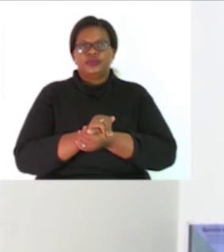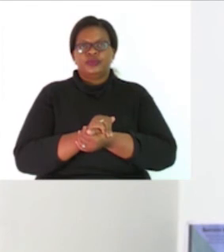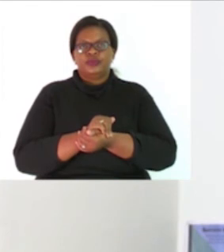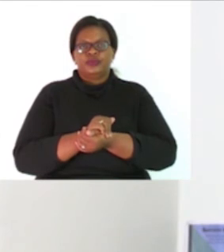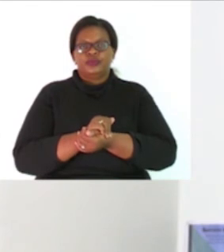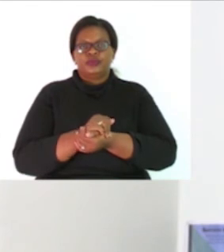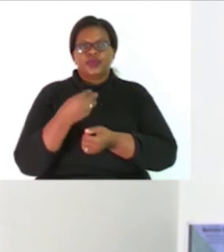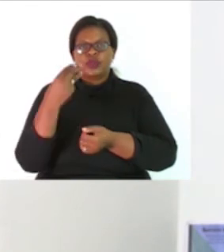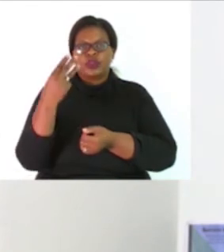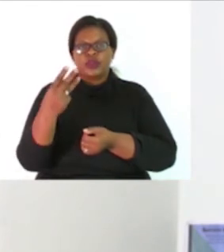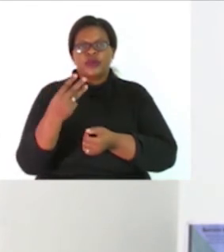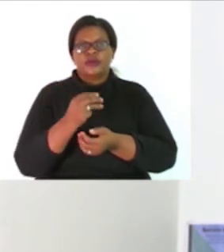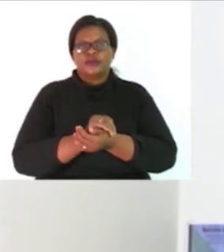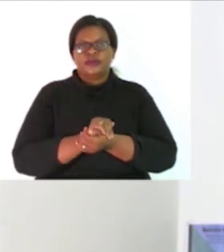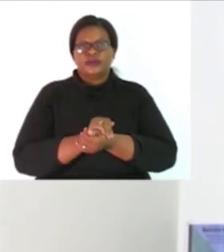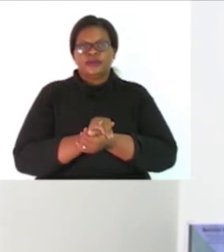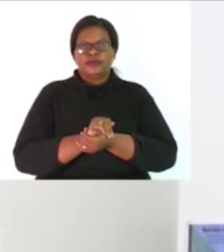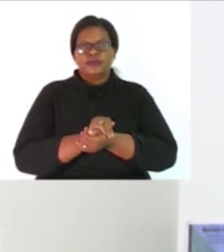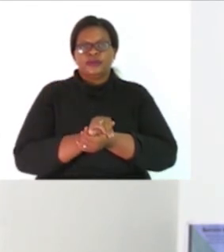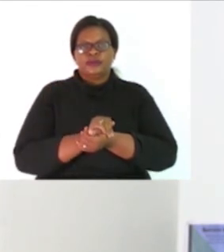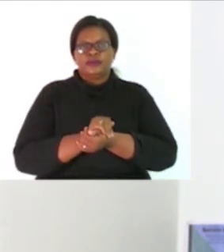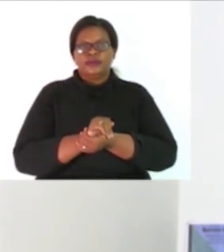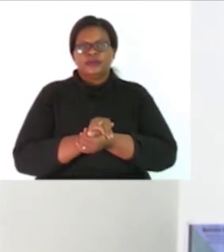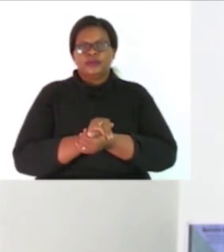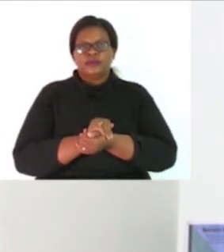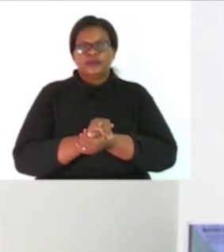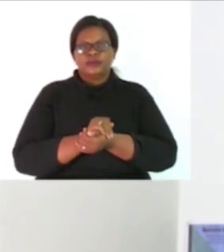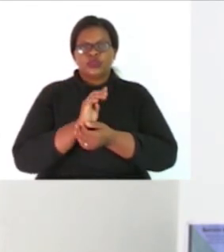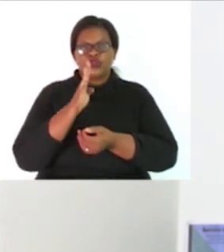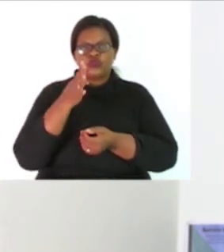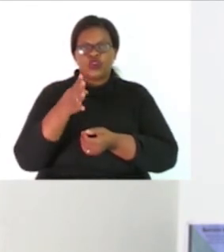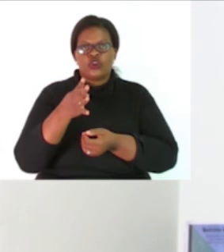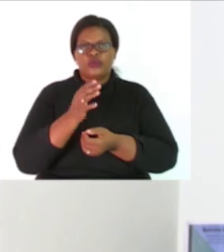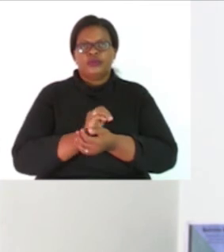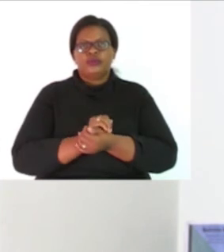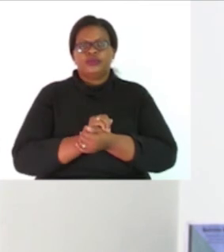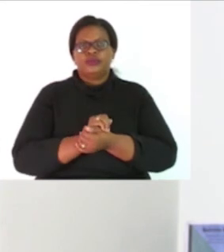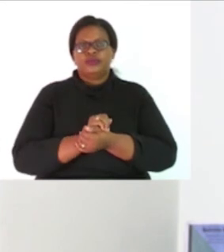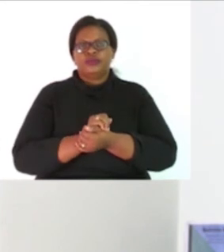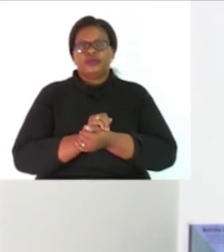else? 3. 3. And then? 4.